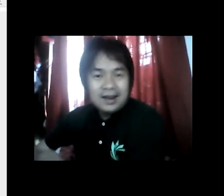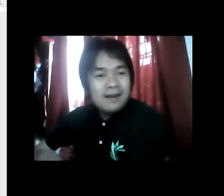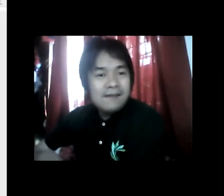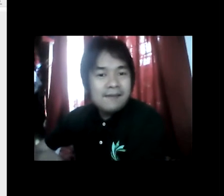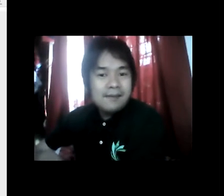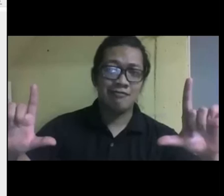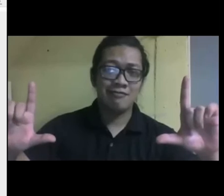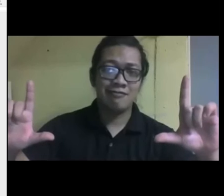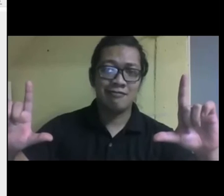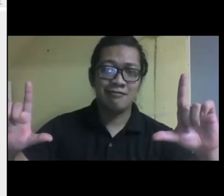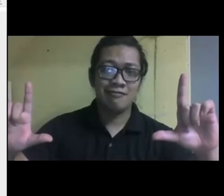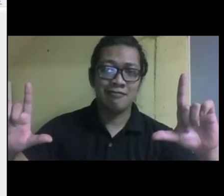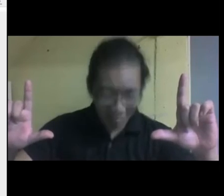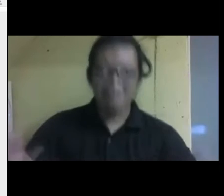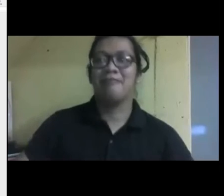Okay, thank you.